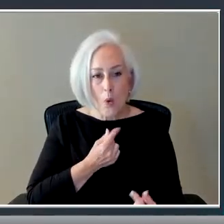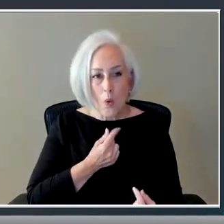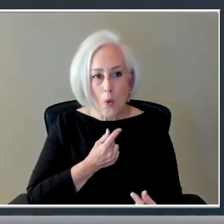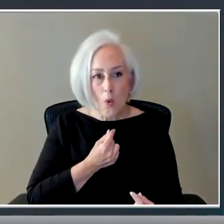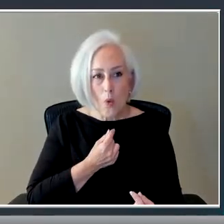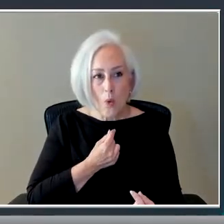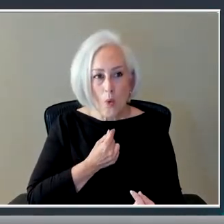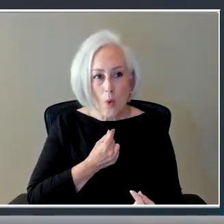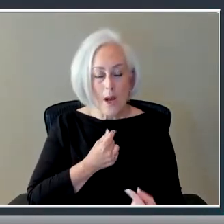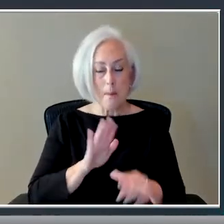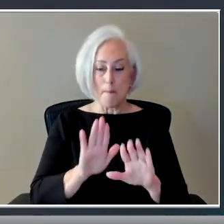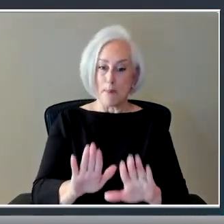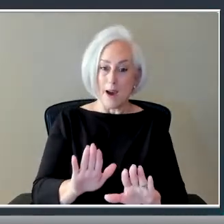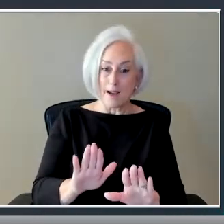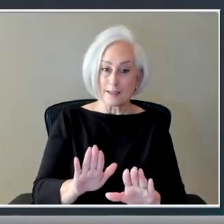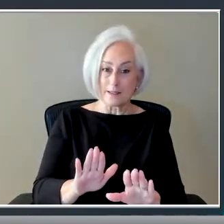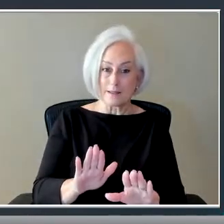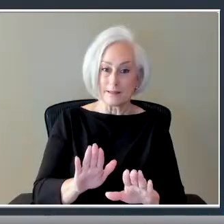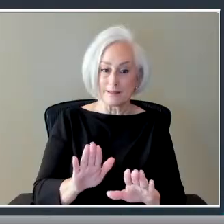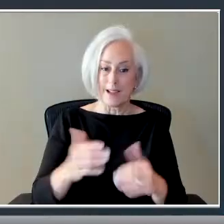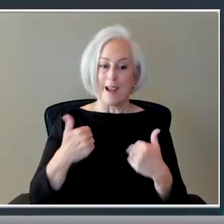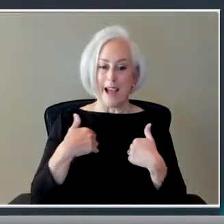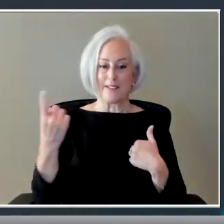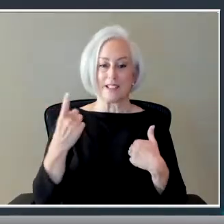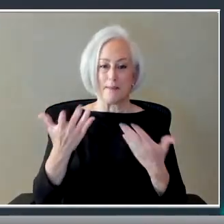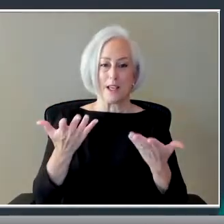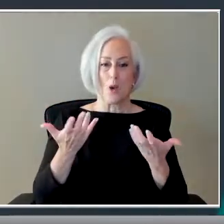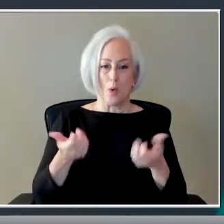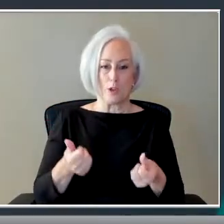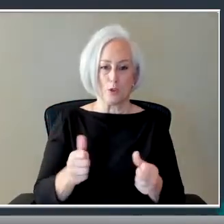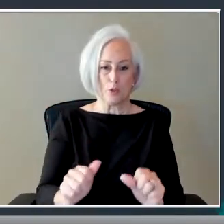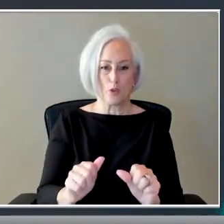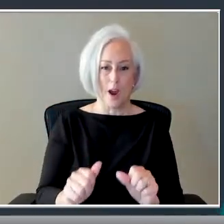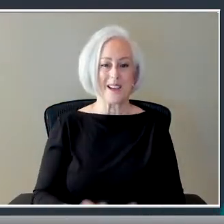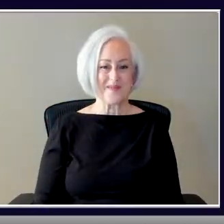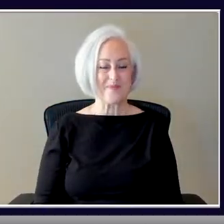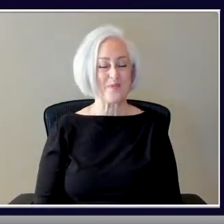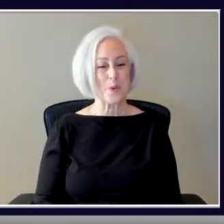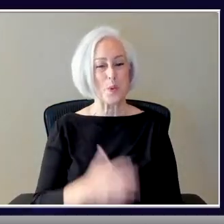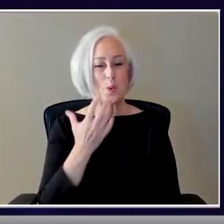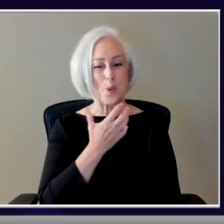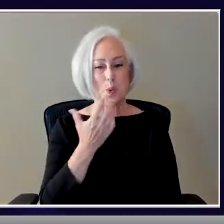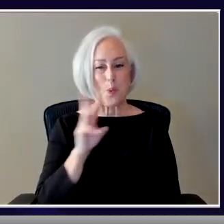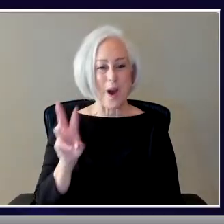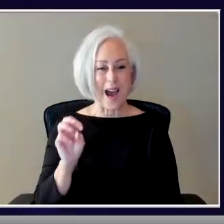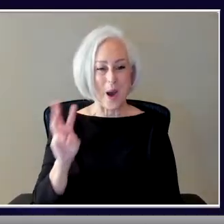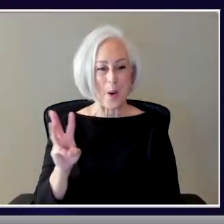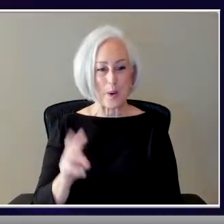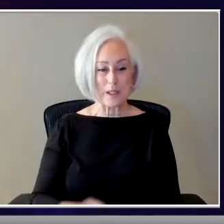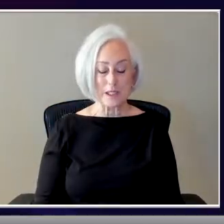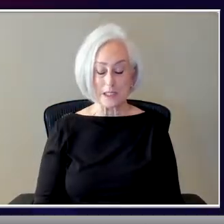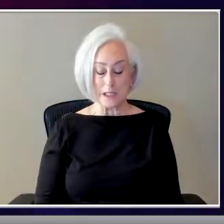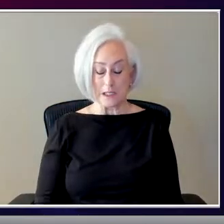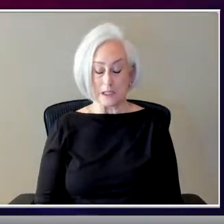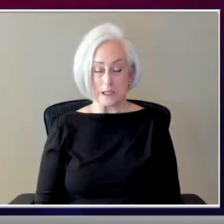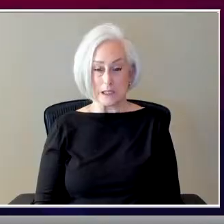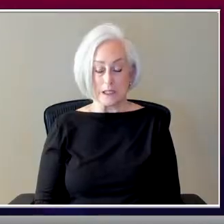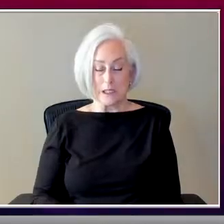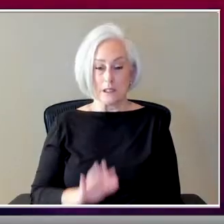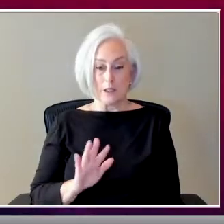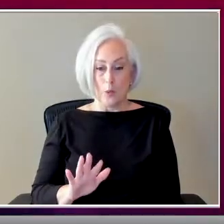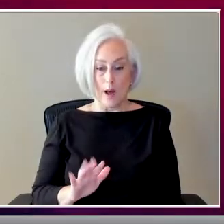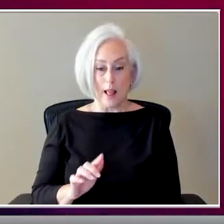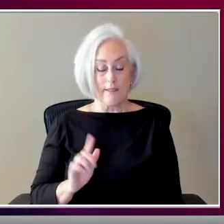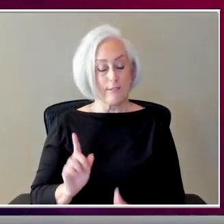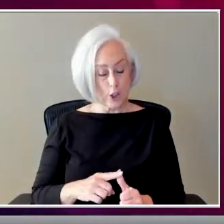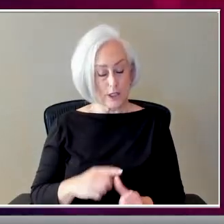because he was like, but I have something that I want you to try. Oh, wow. Yes. Well, first of all, I am so sorry for